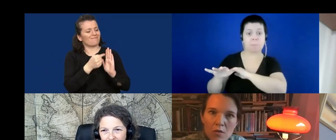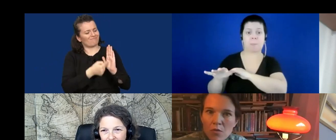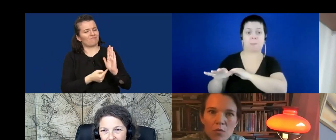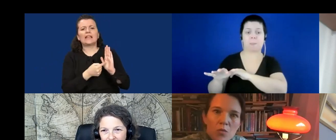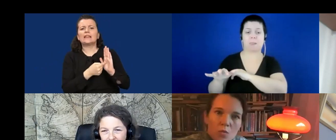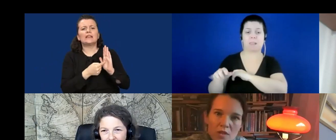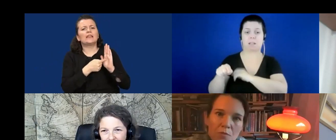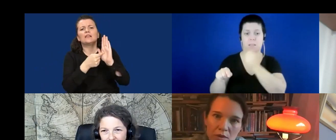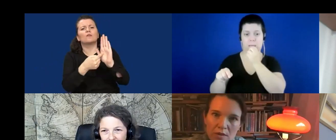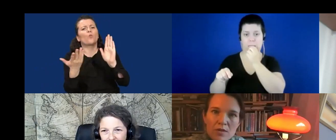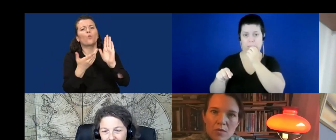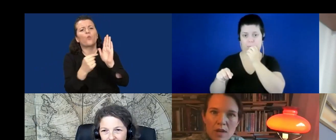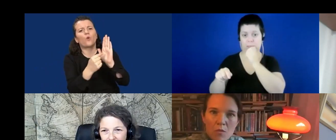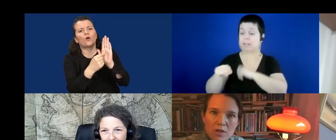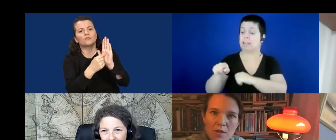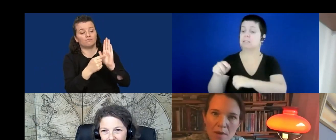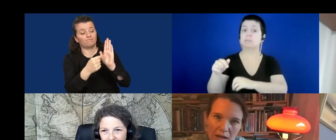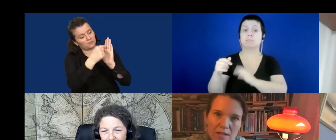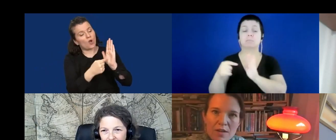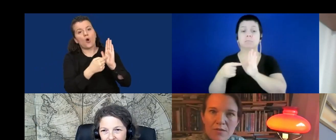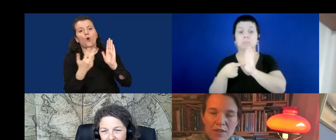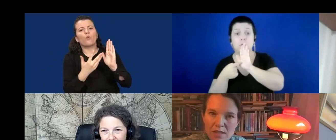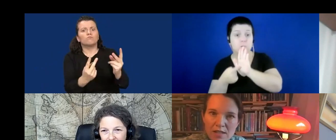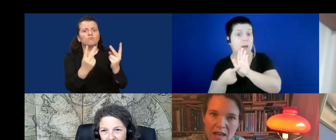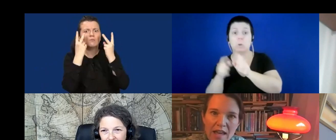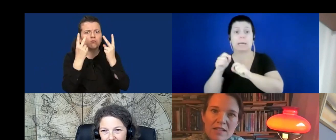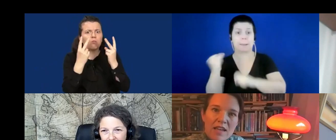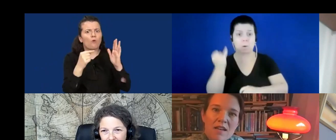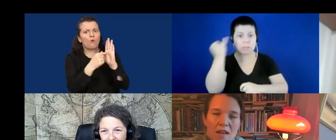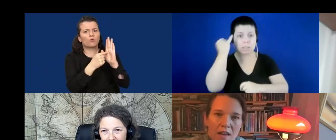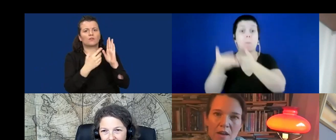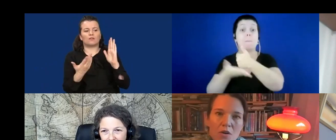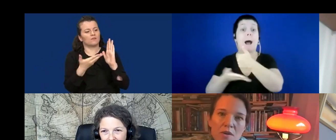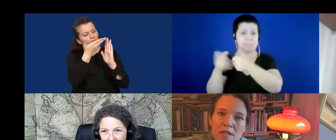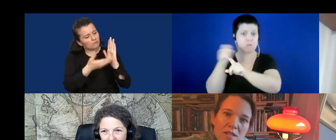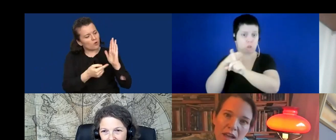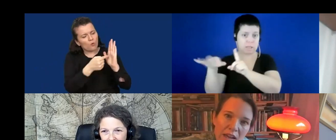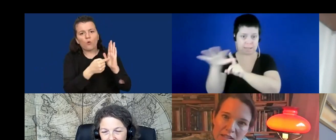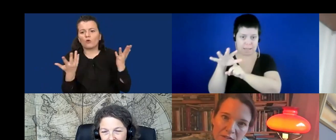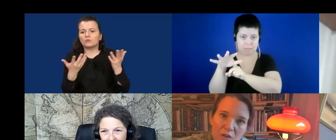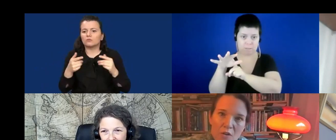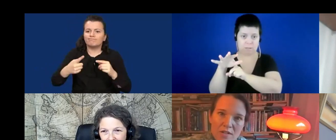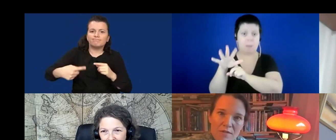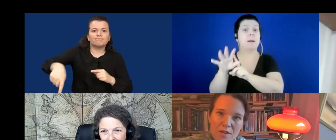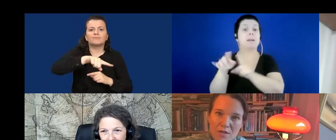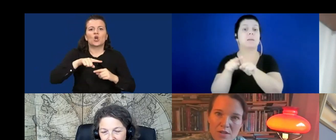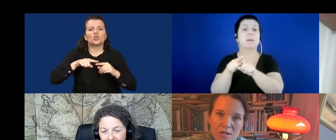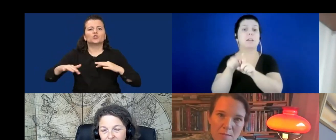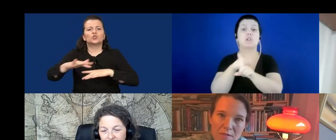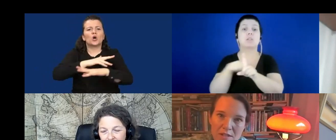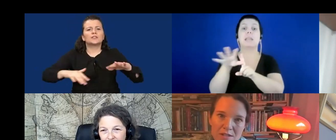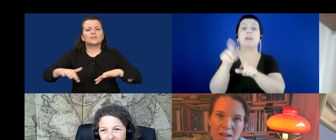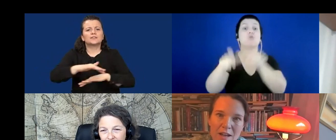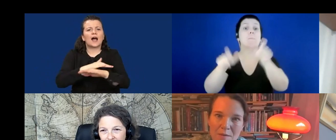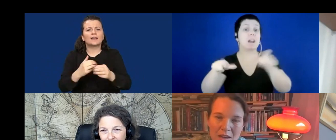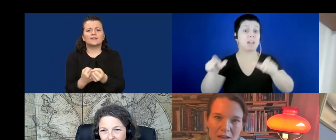only what's important, what are the pillars of the society, who is society for? Is it for just some